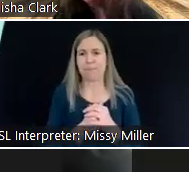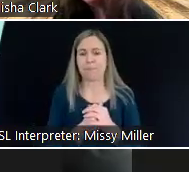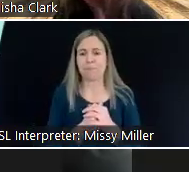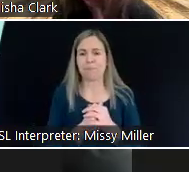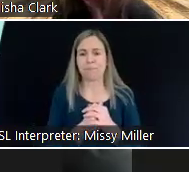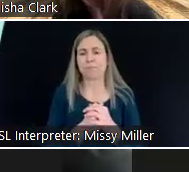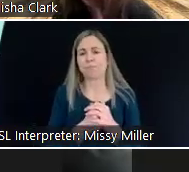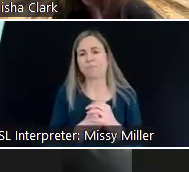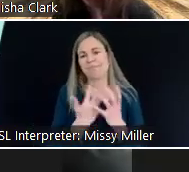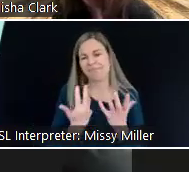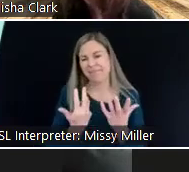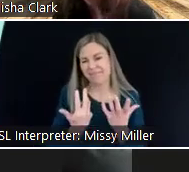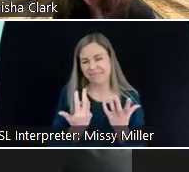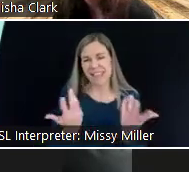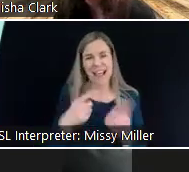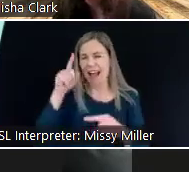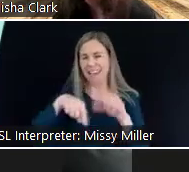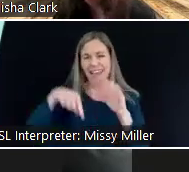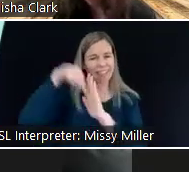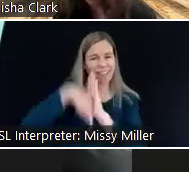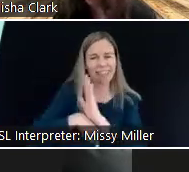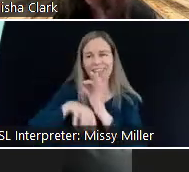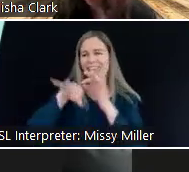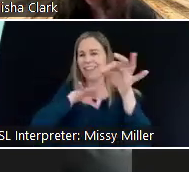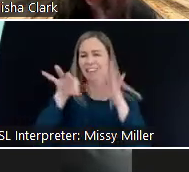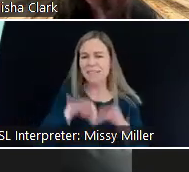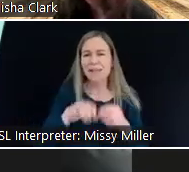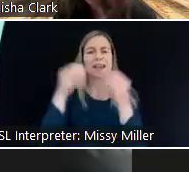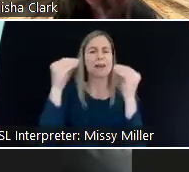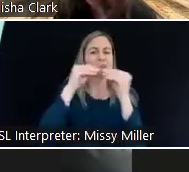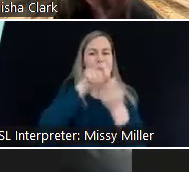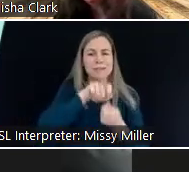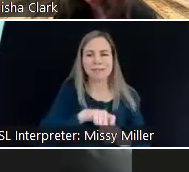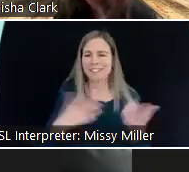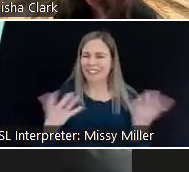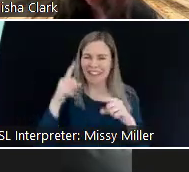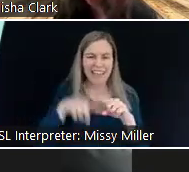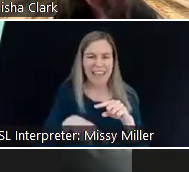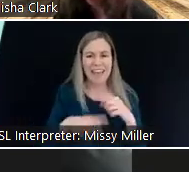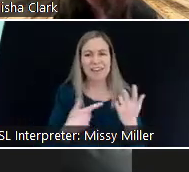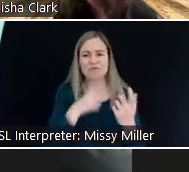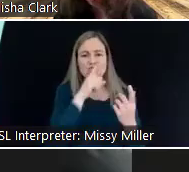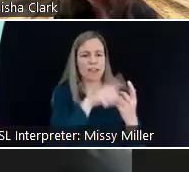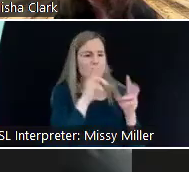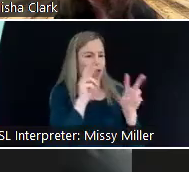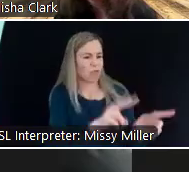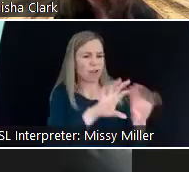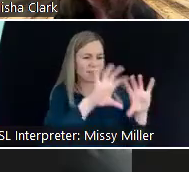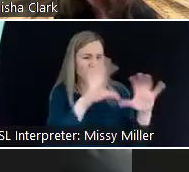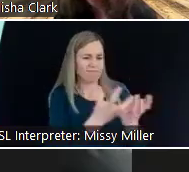And that's about as specific as I can get. Obviously our cases are looked at, but